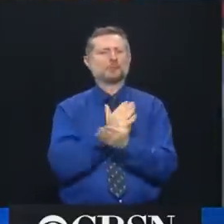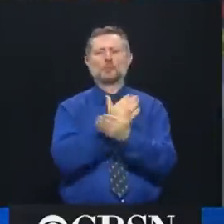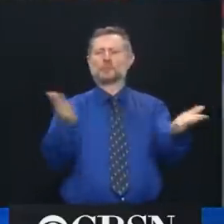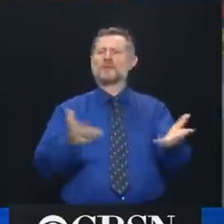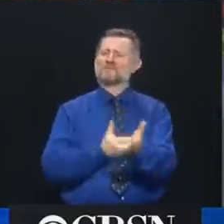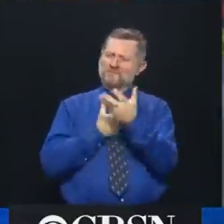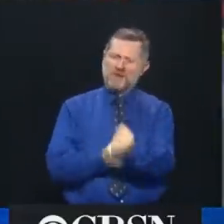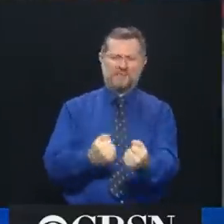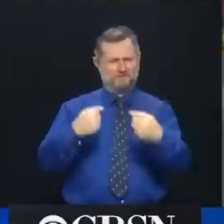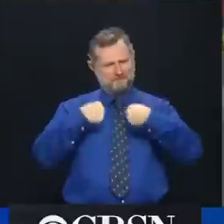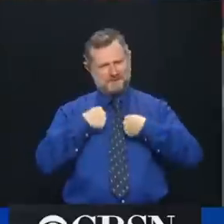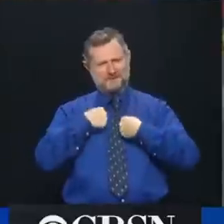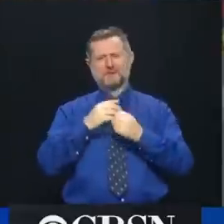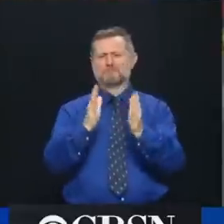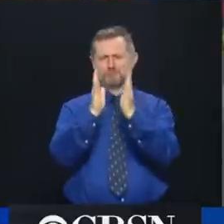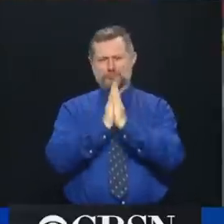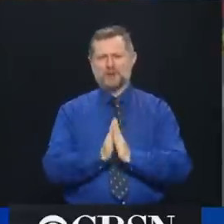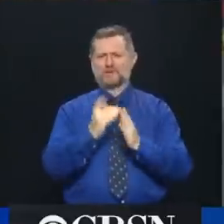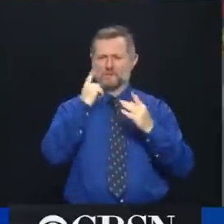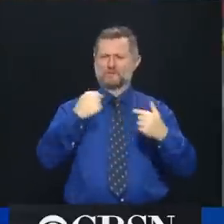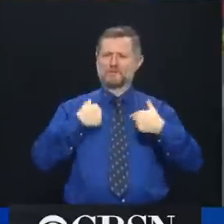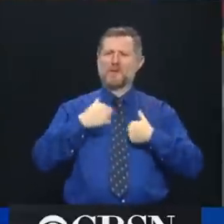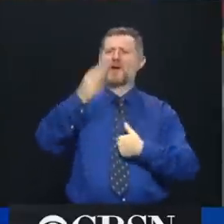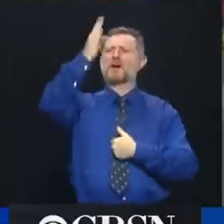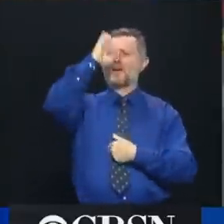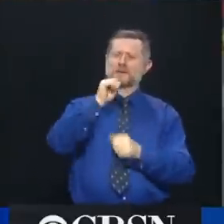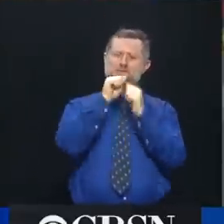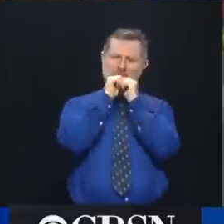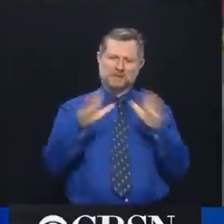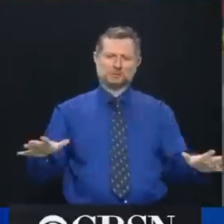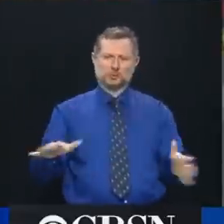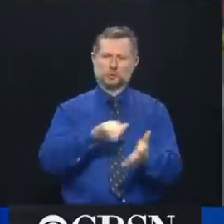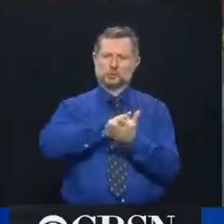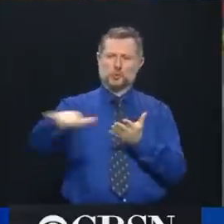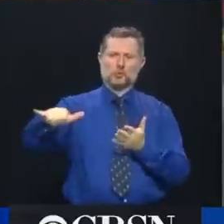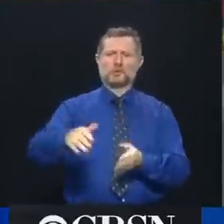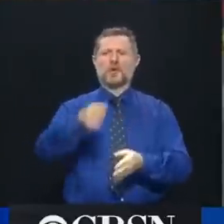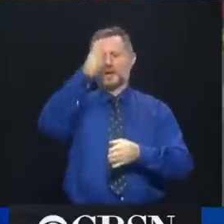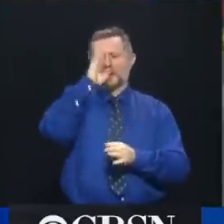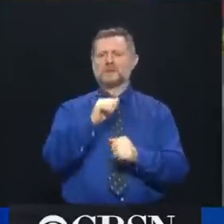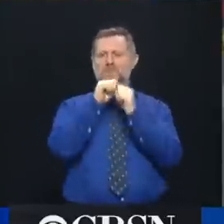for your prayers god bless new york and god bless america thank you